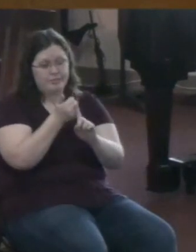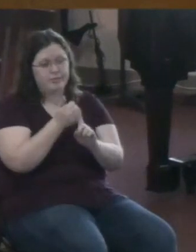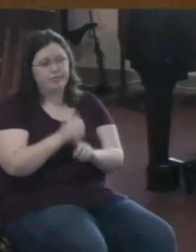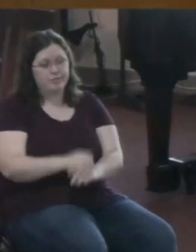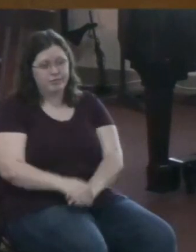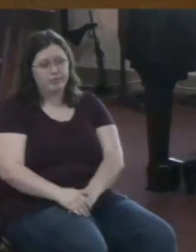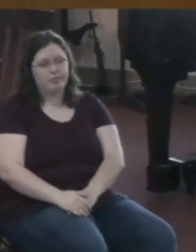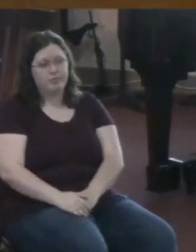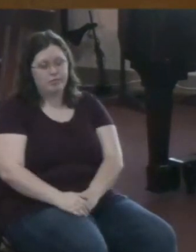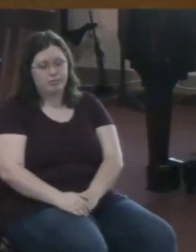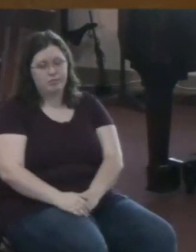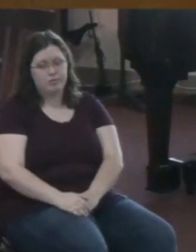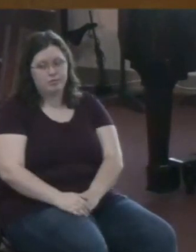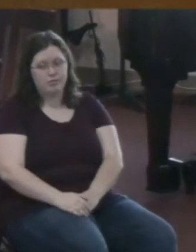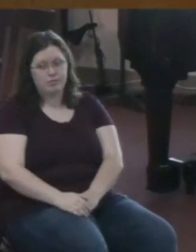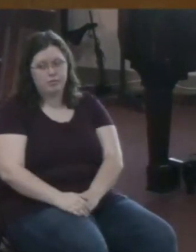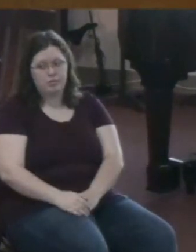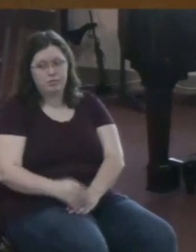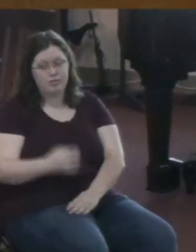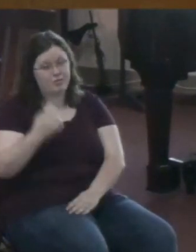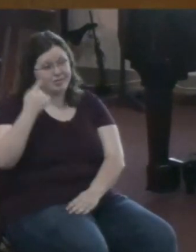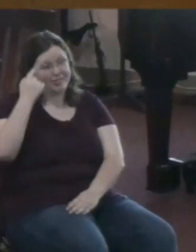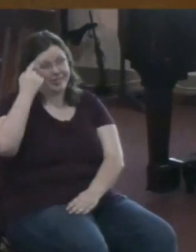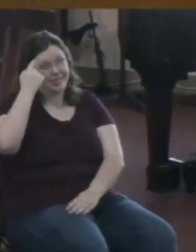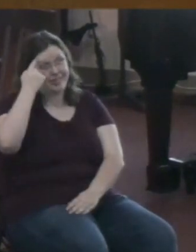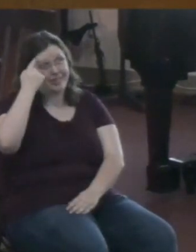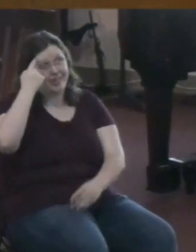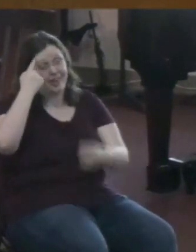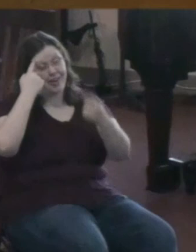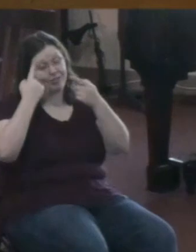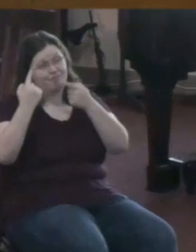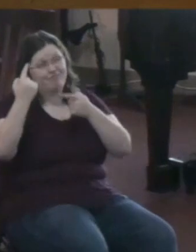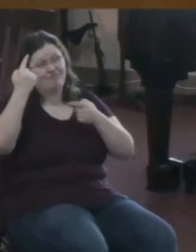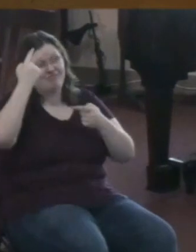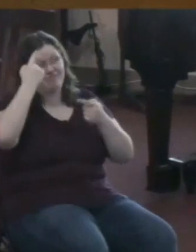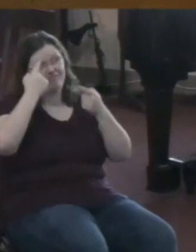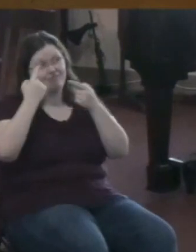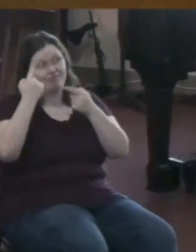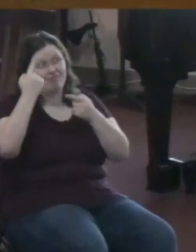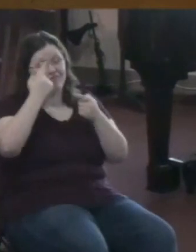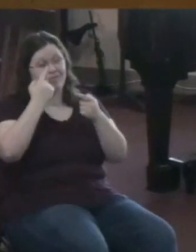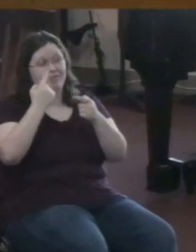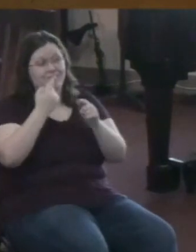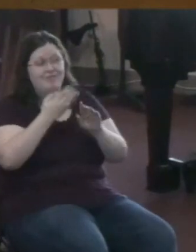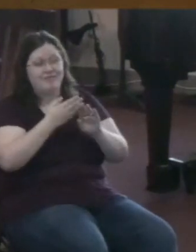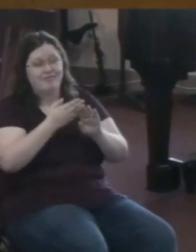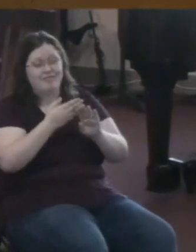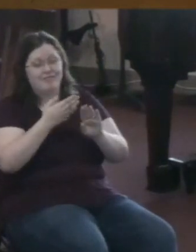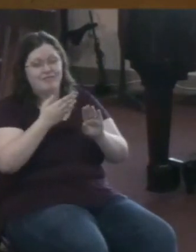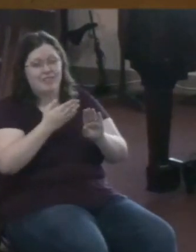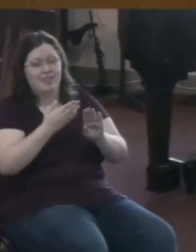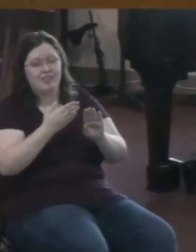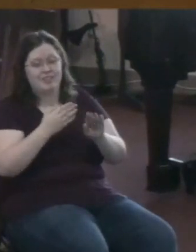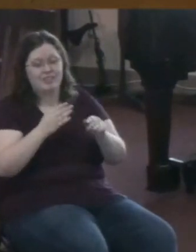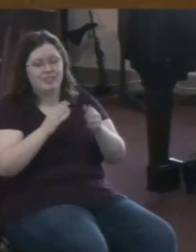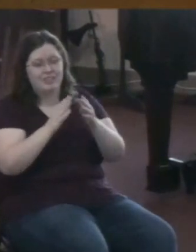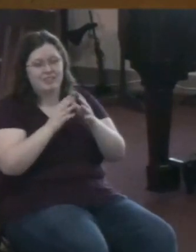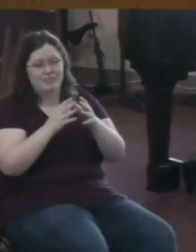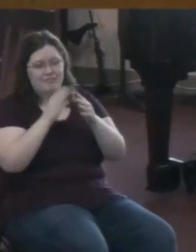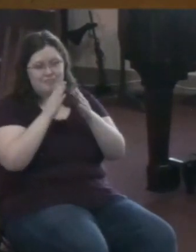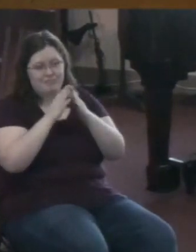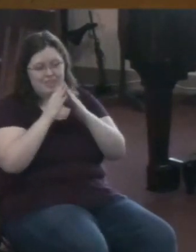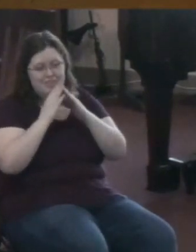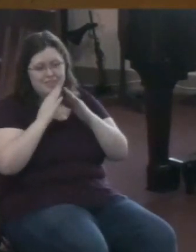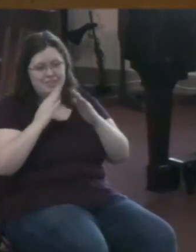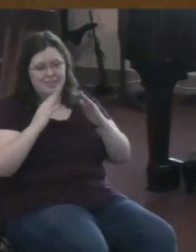Behind the thought, behind the thinkingness, is the infinite silence. And the